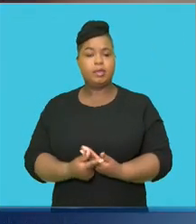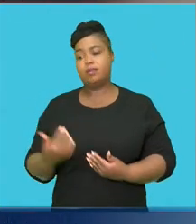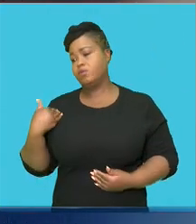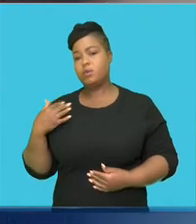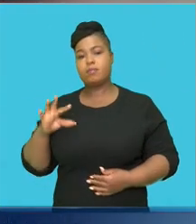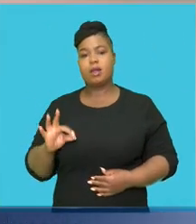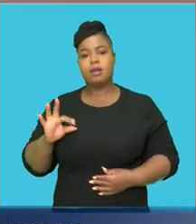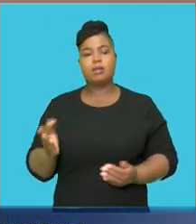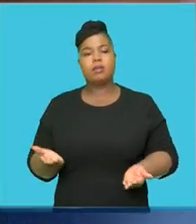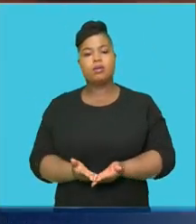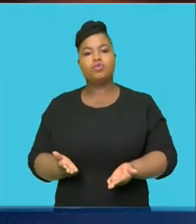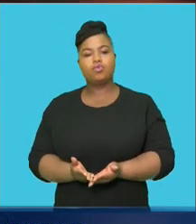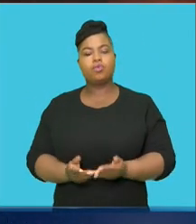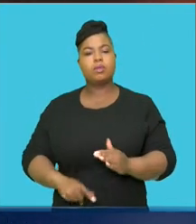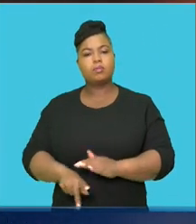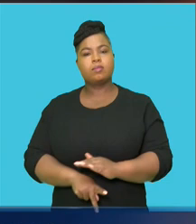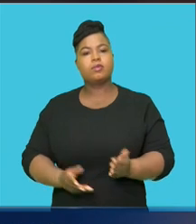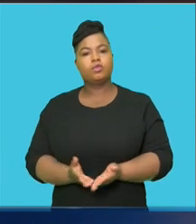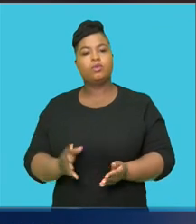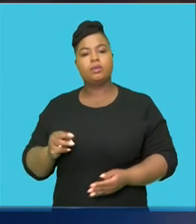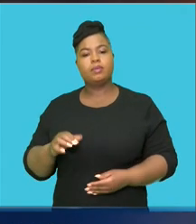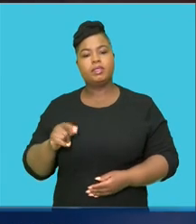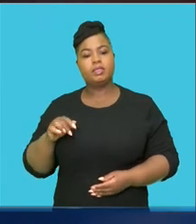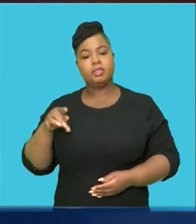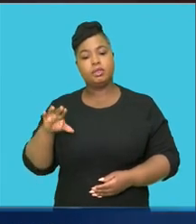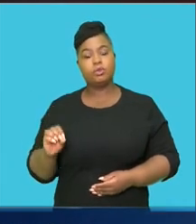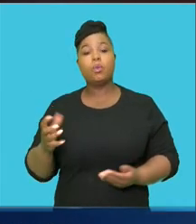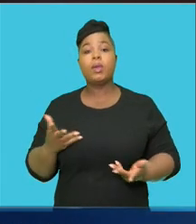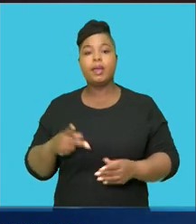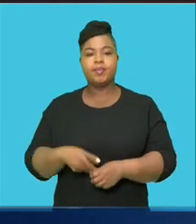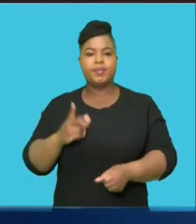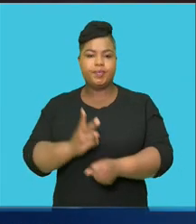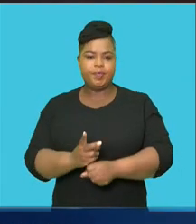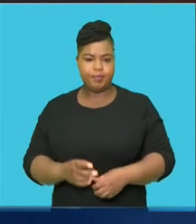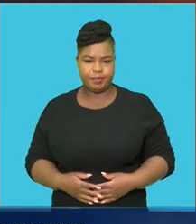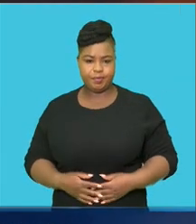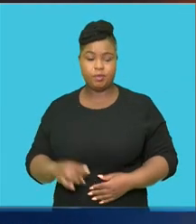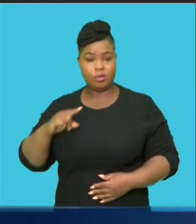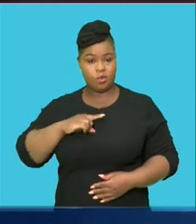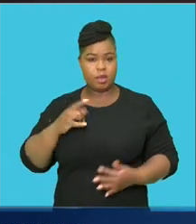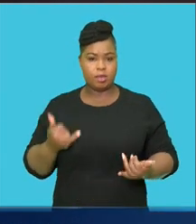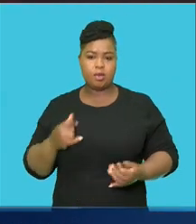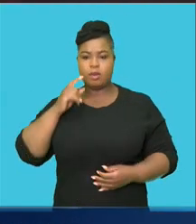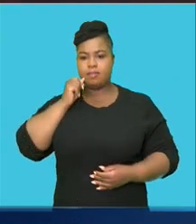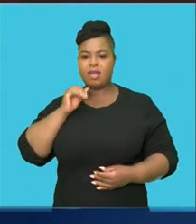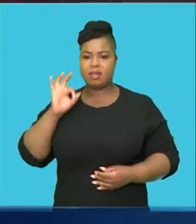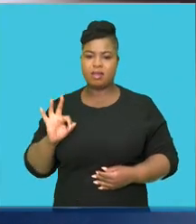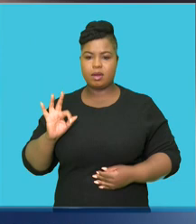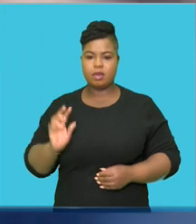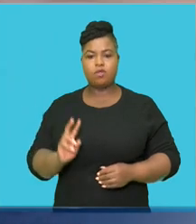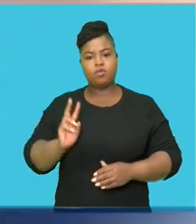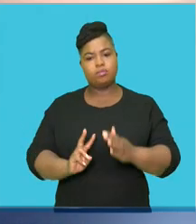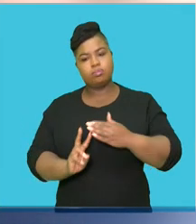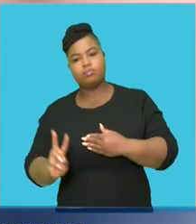kuisikolo samabanga apanzi matiti so kwinda weyase katliho apu amato ta amata tuahok